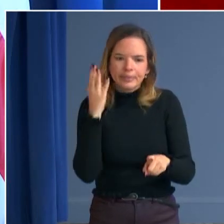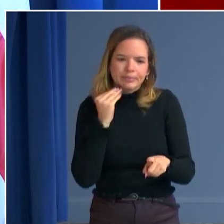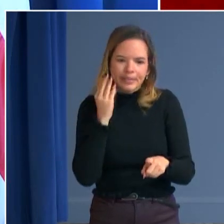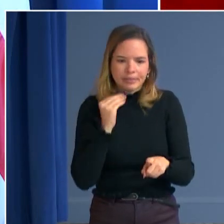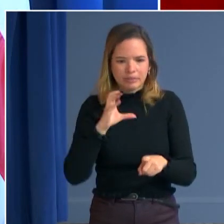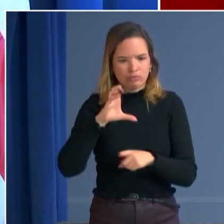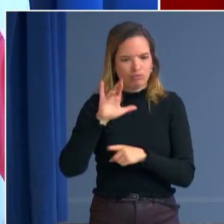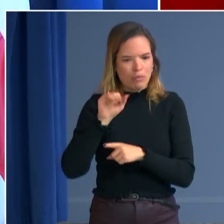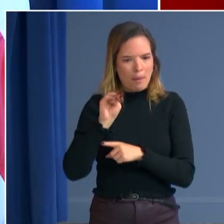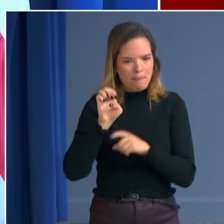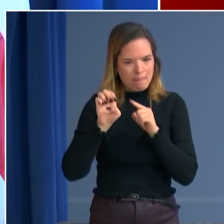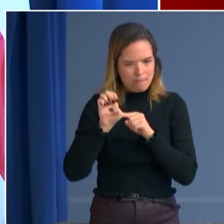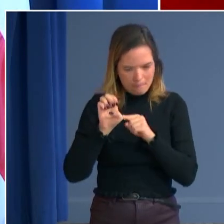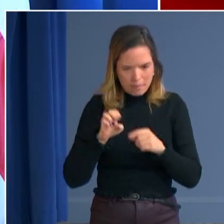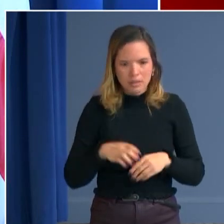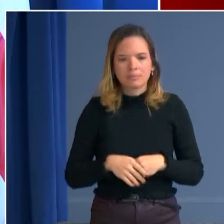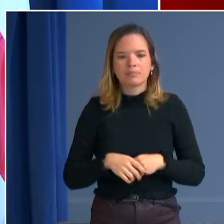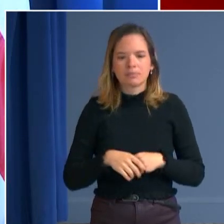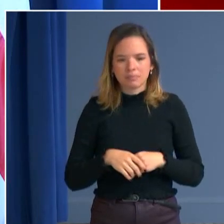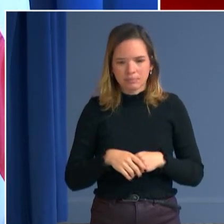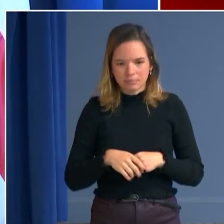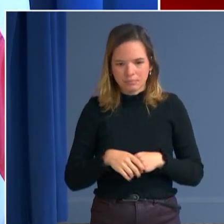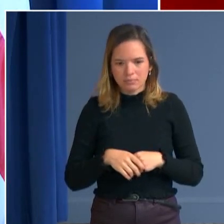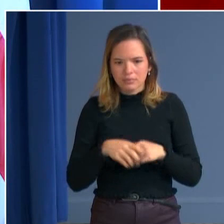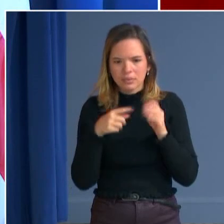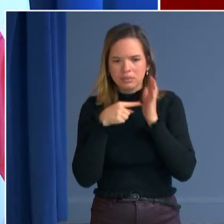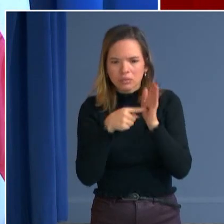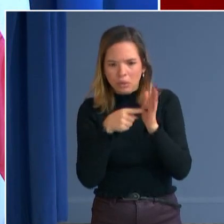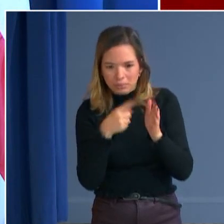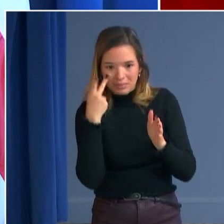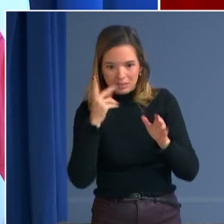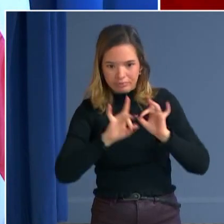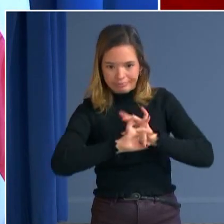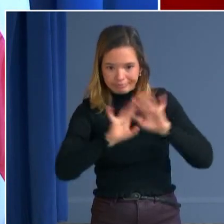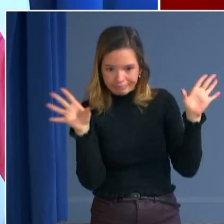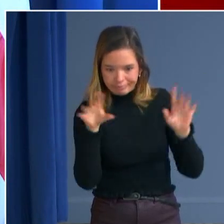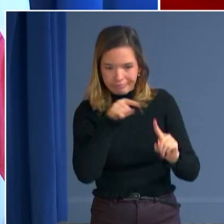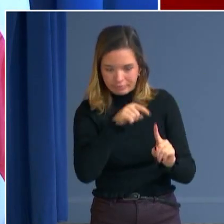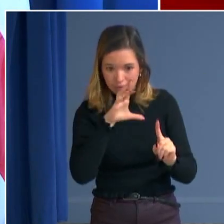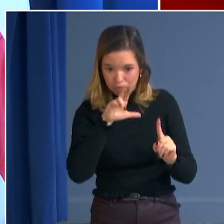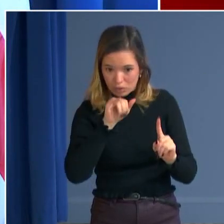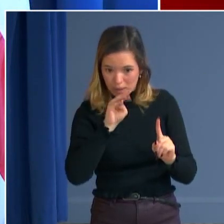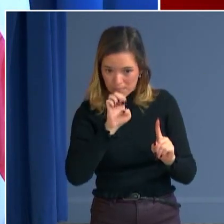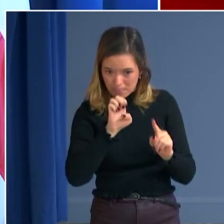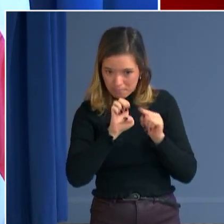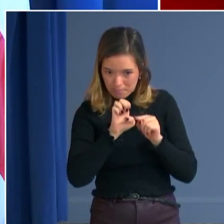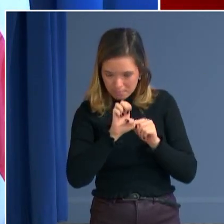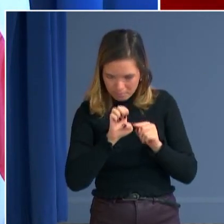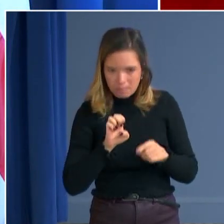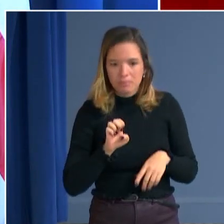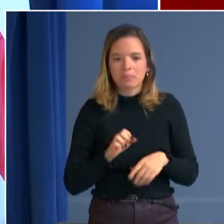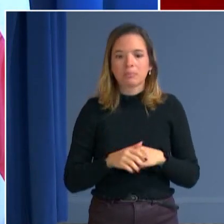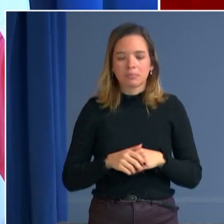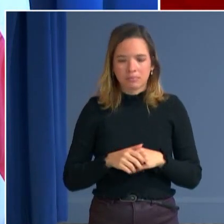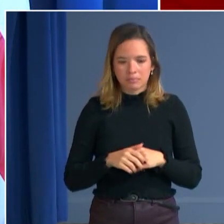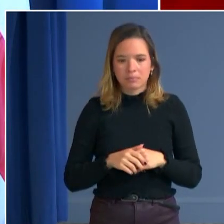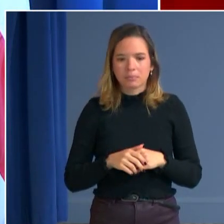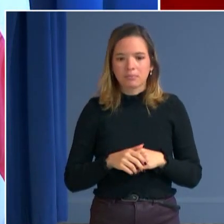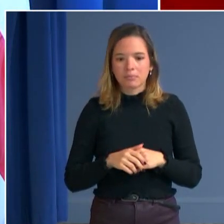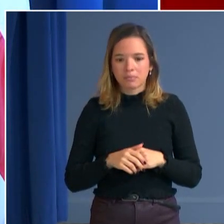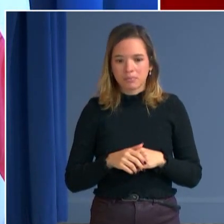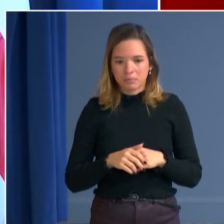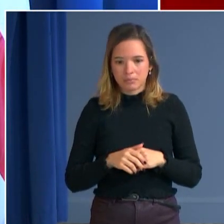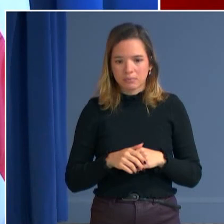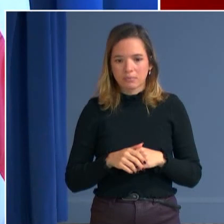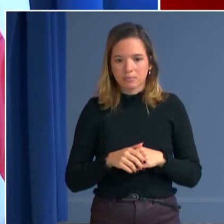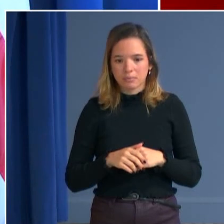suspects, as an example, the average arrest number for homicide suspects is 11.3 arrests for homicide suspects, right?